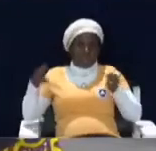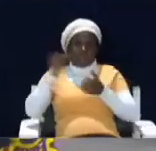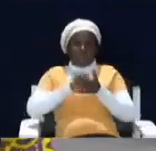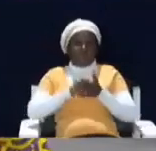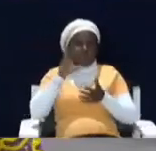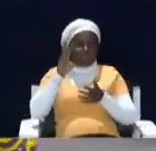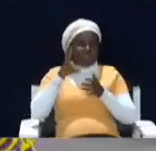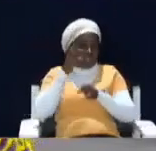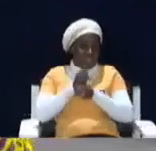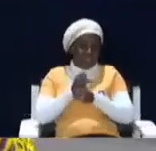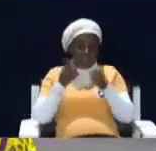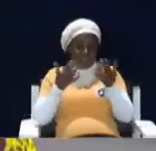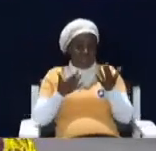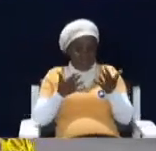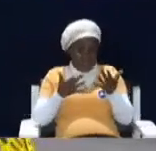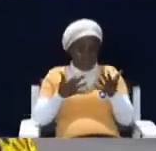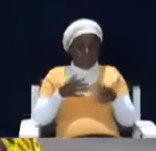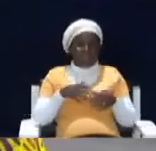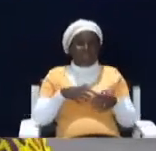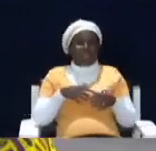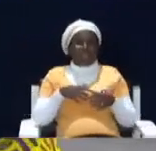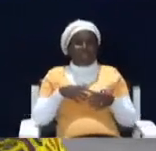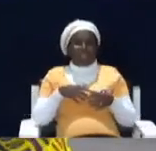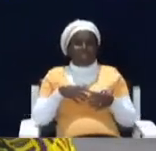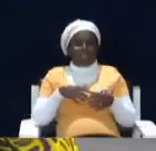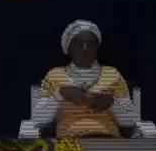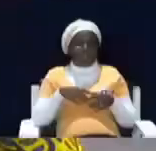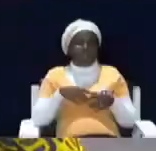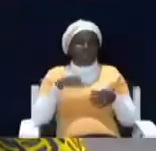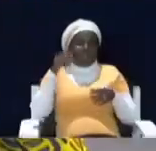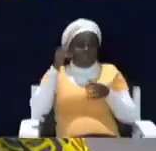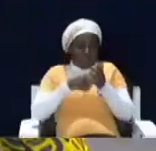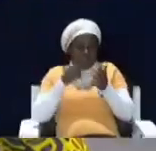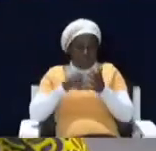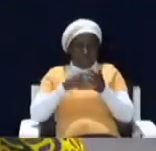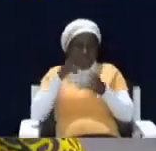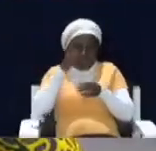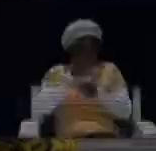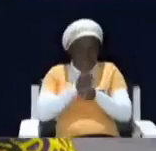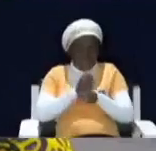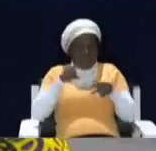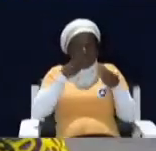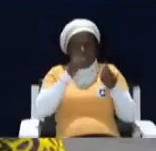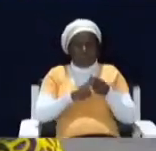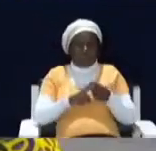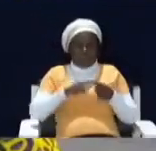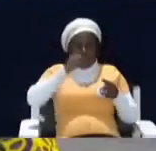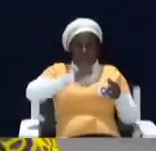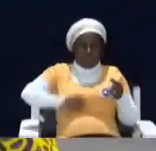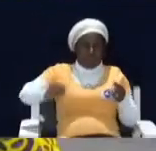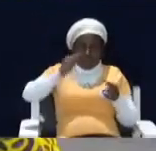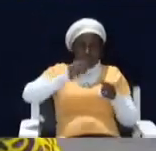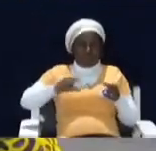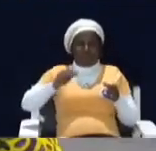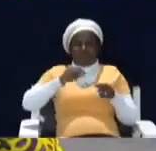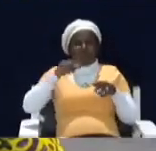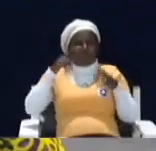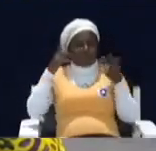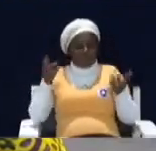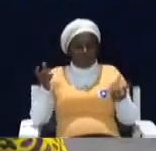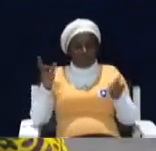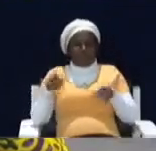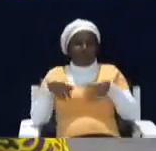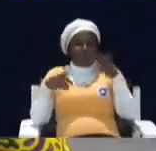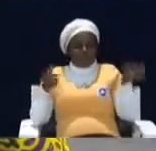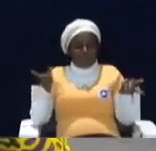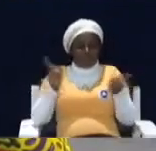of waiting, in a year I could go into the theater 3 times, and it was not just a year. Every year, I go into